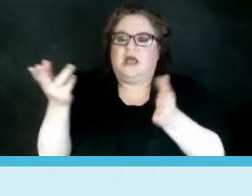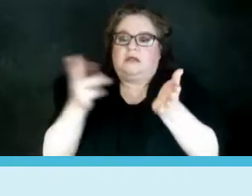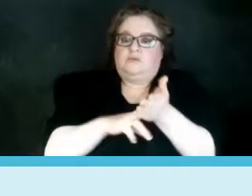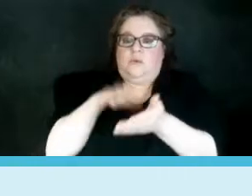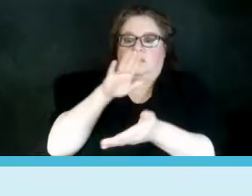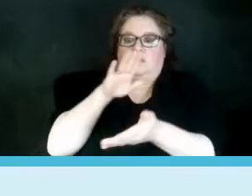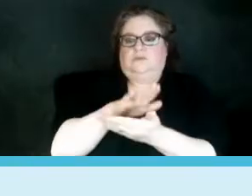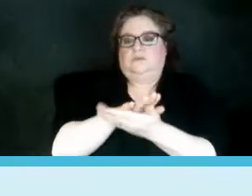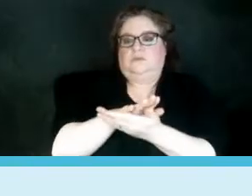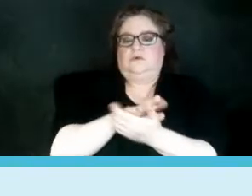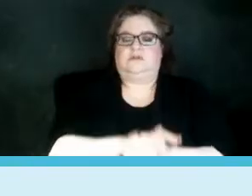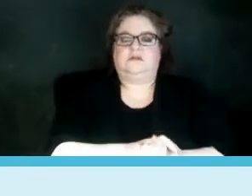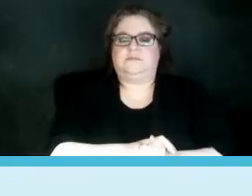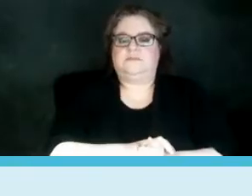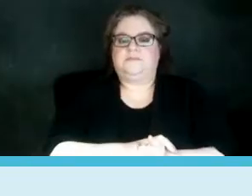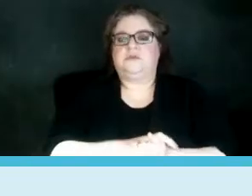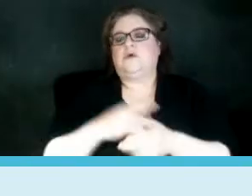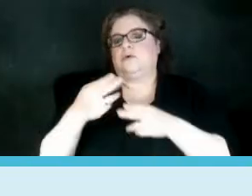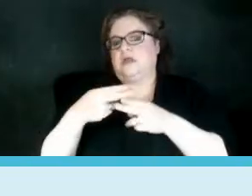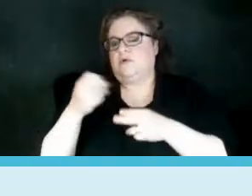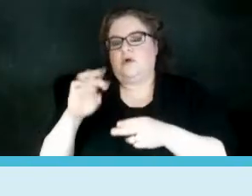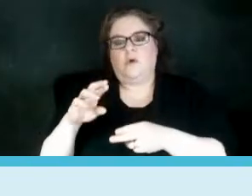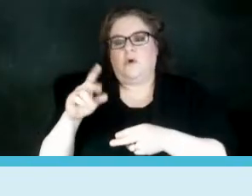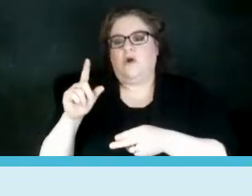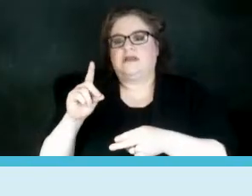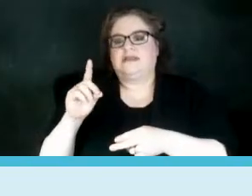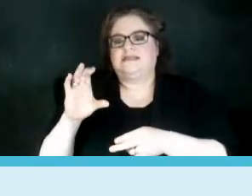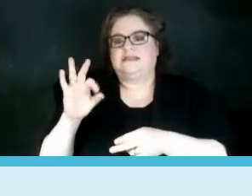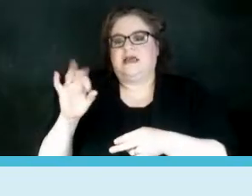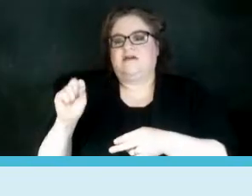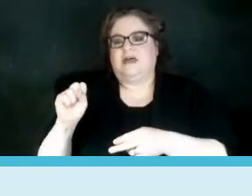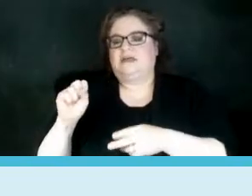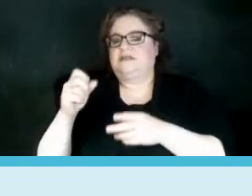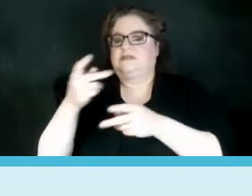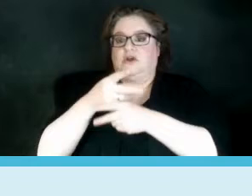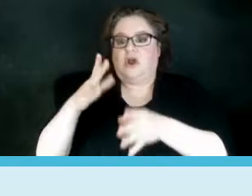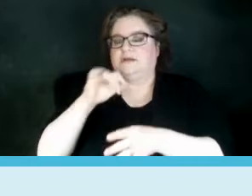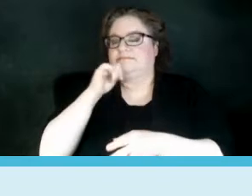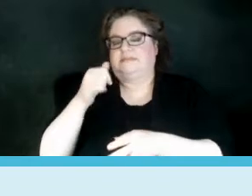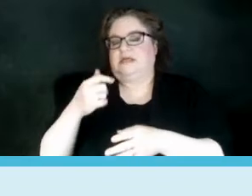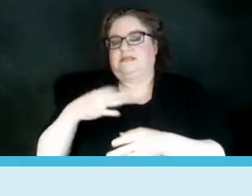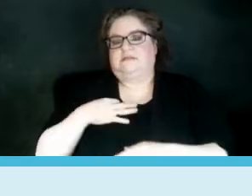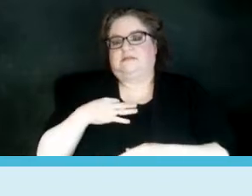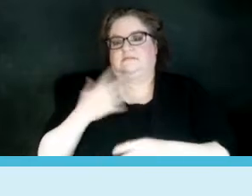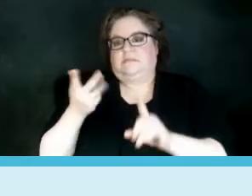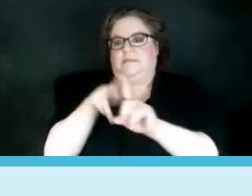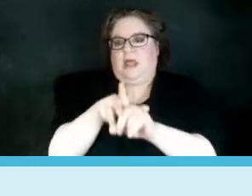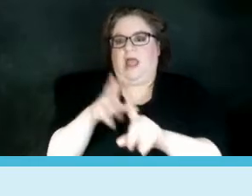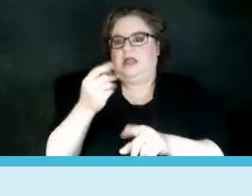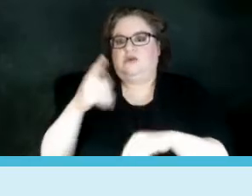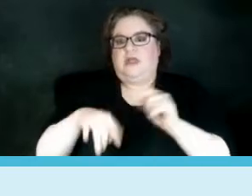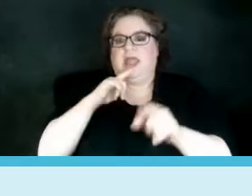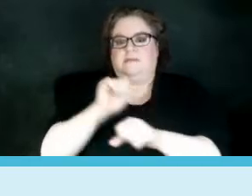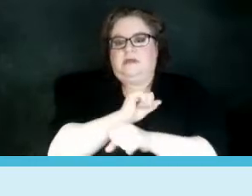school. So temporary or DCF guardianship does not apply, and you cannot be employed by